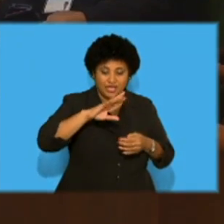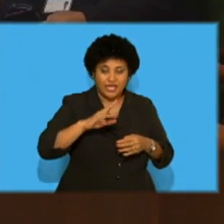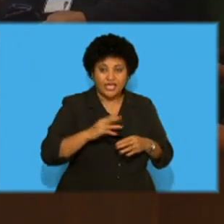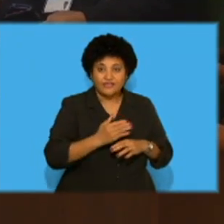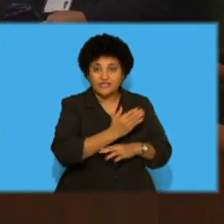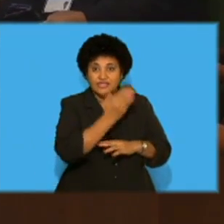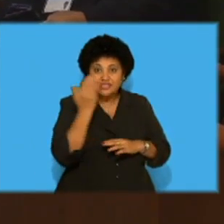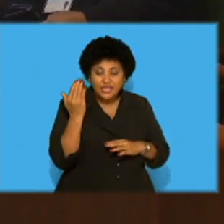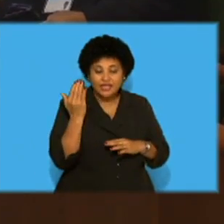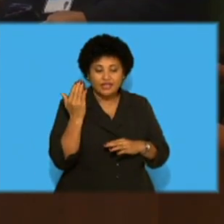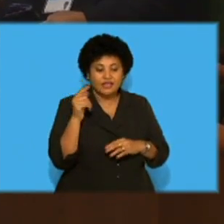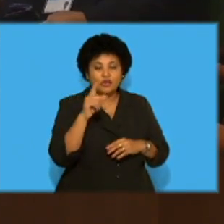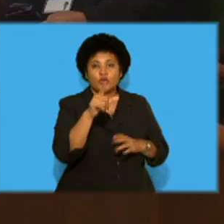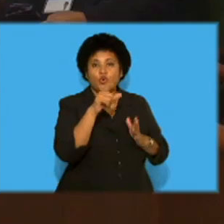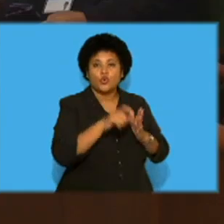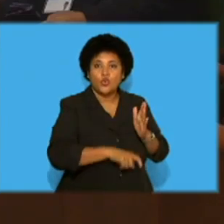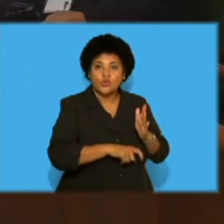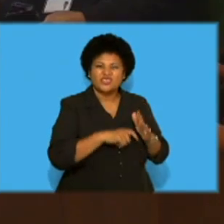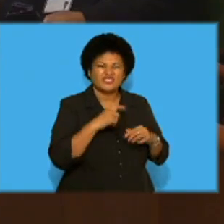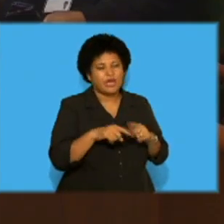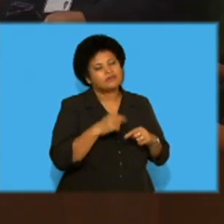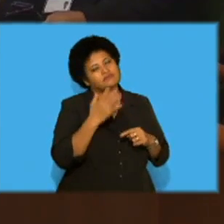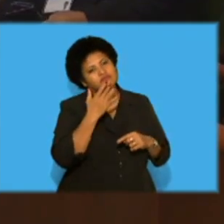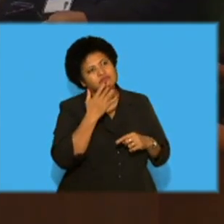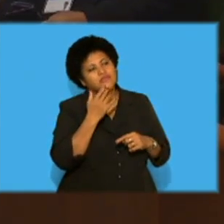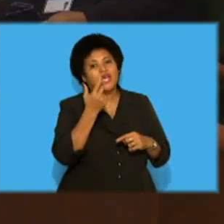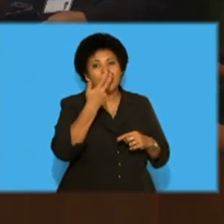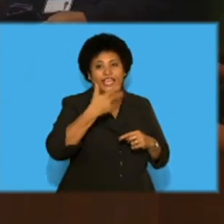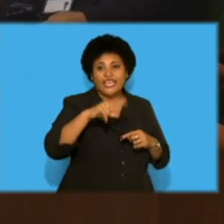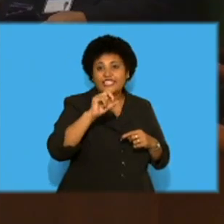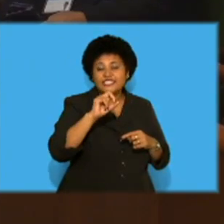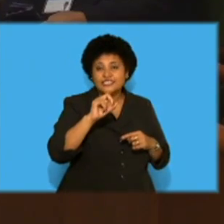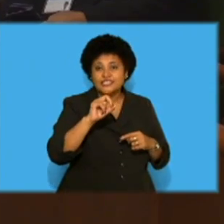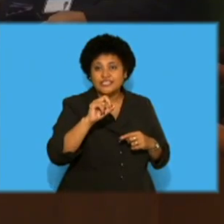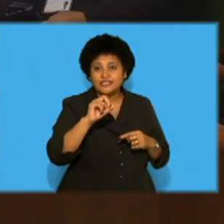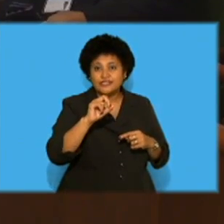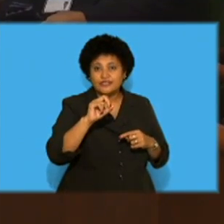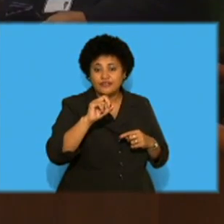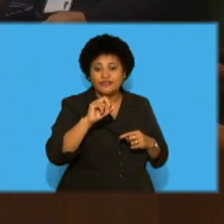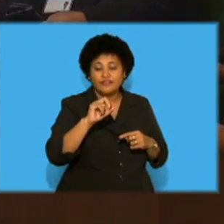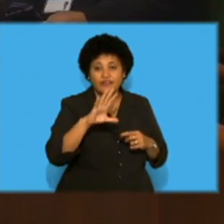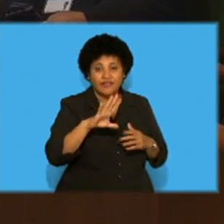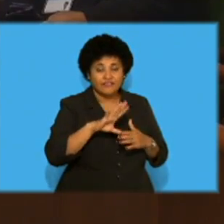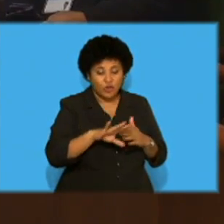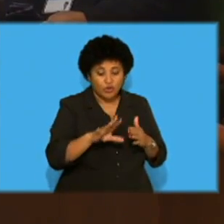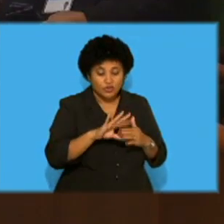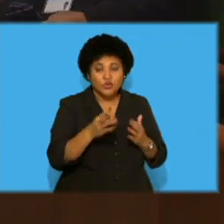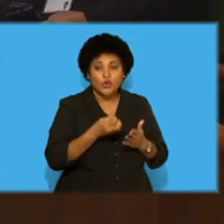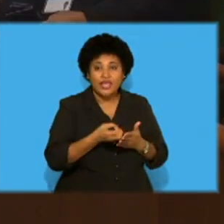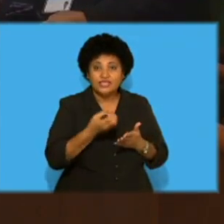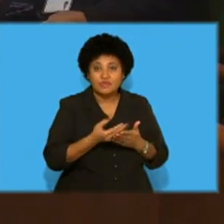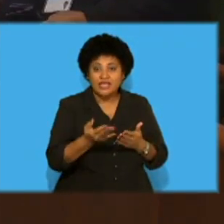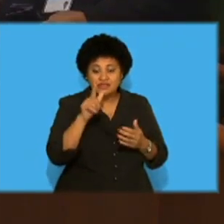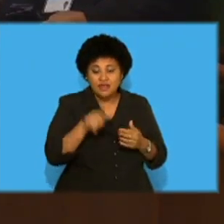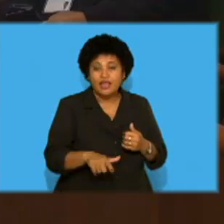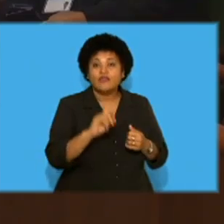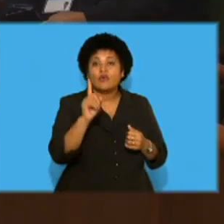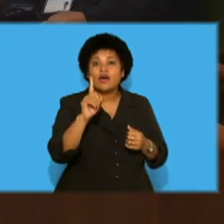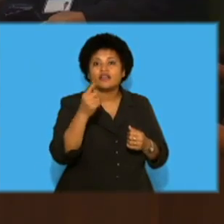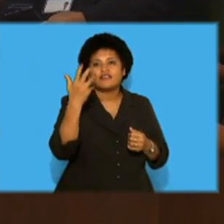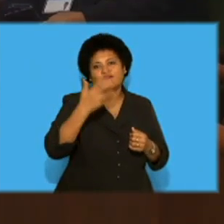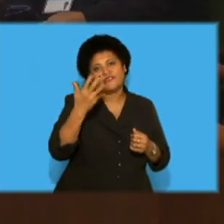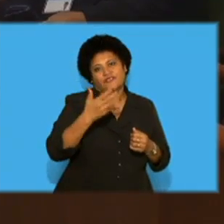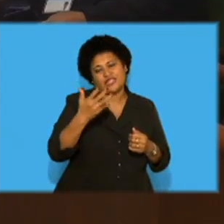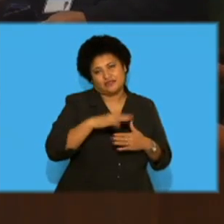ton, your cost is about $85 a ton, you're only left with $15 a ton. What FSC has said with the new CEO,